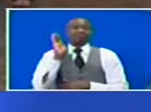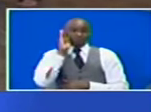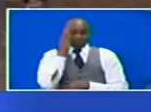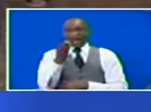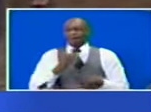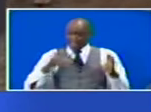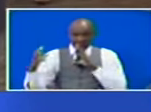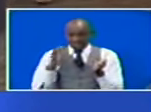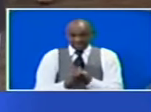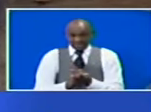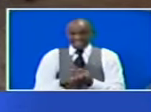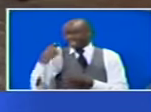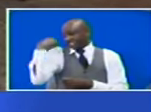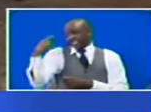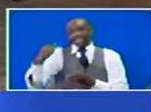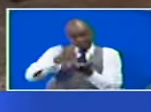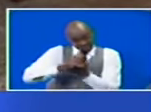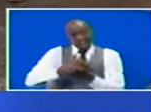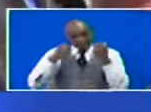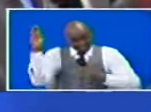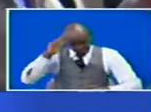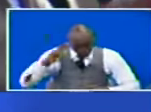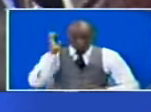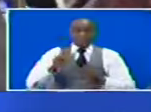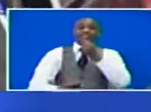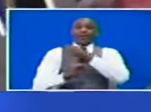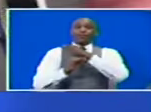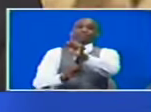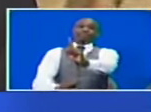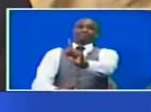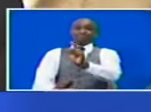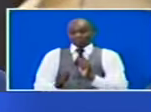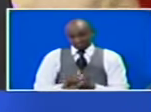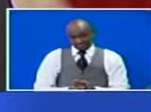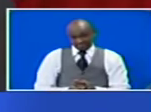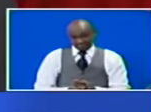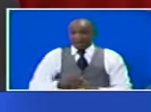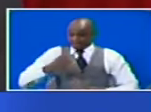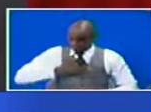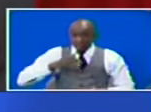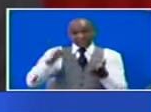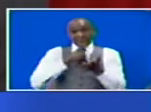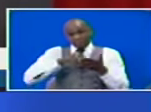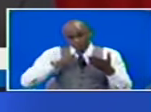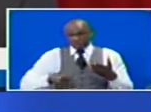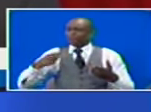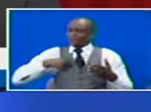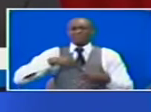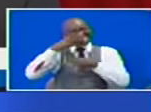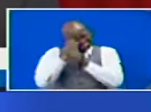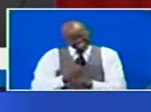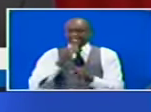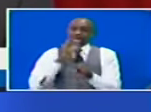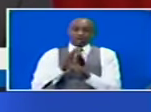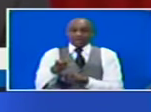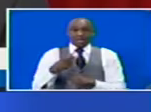Mutua, who recently endorsed President Uhuru Kenyatta's re-election. My mistake is I've been too trusting.